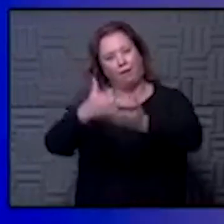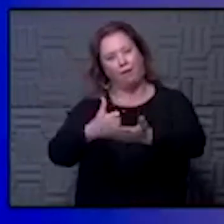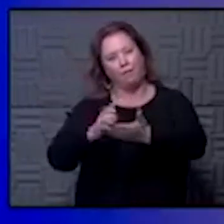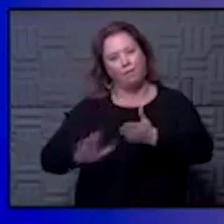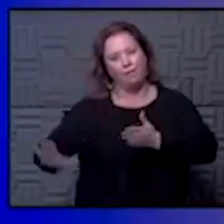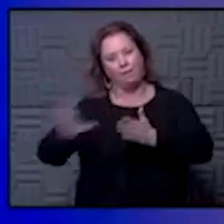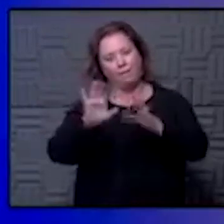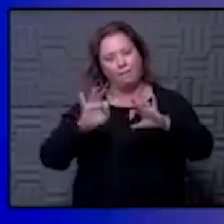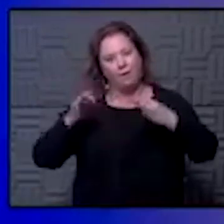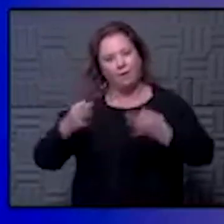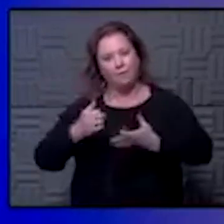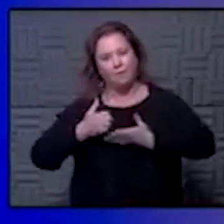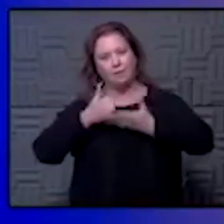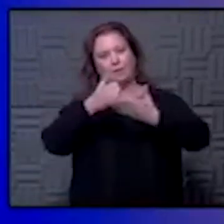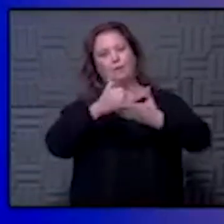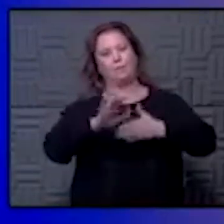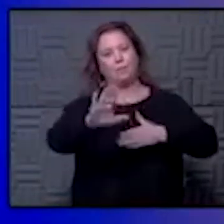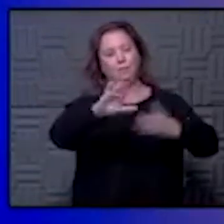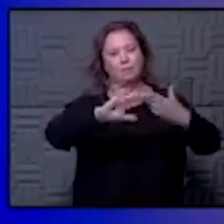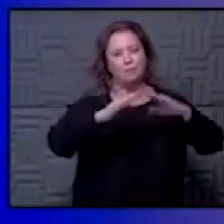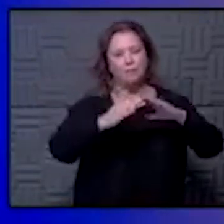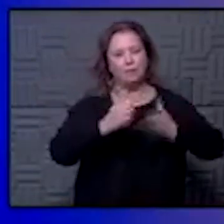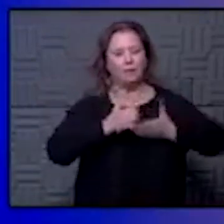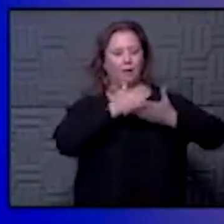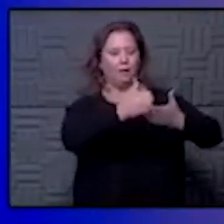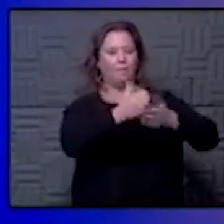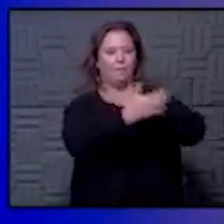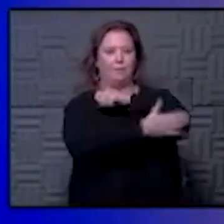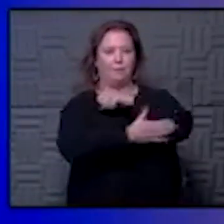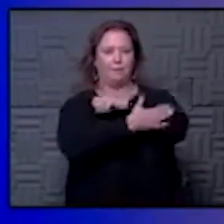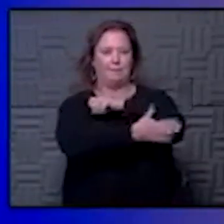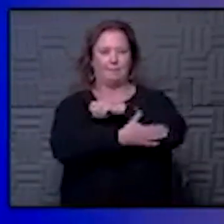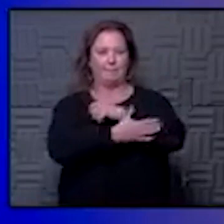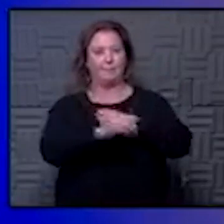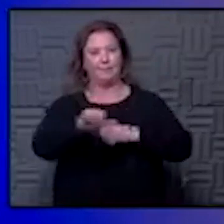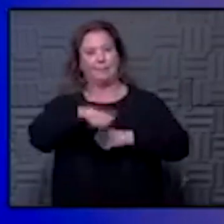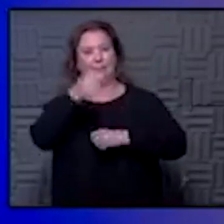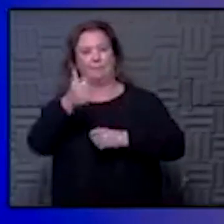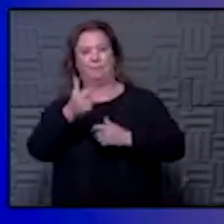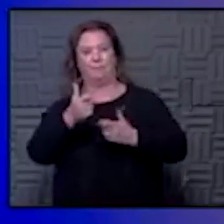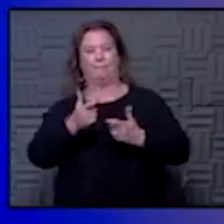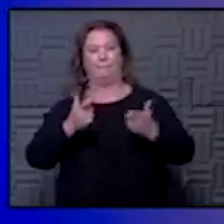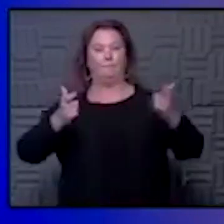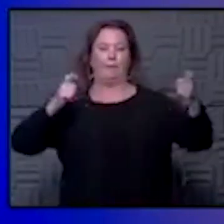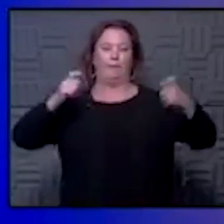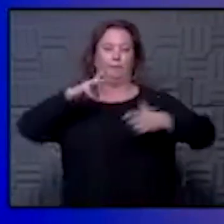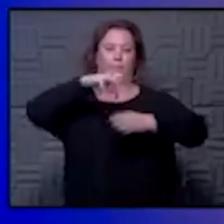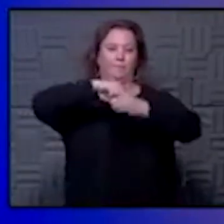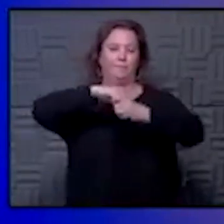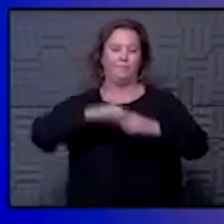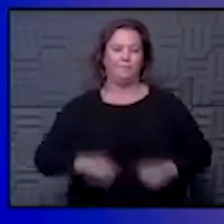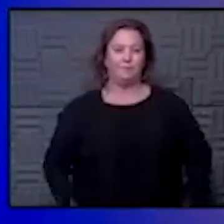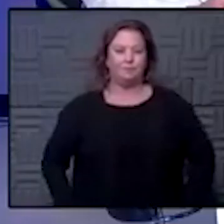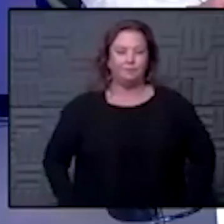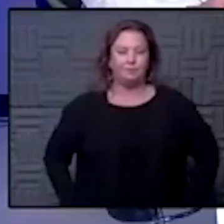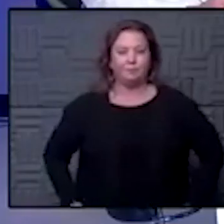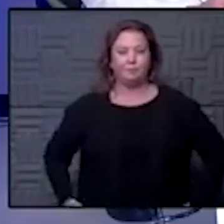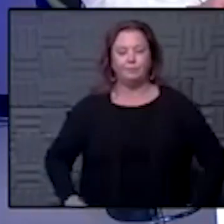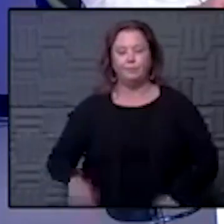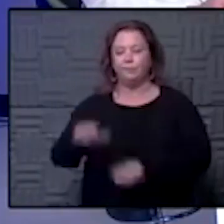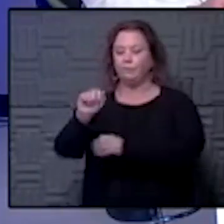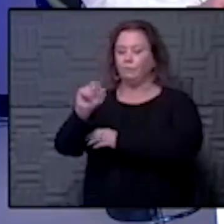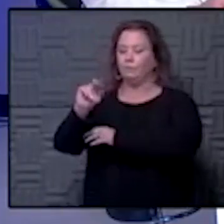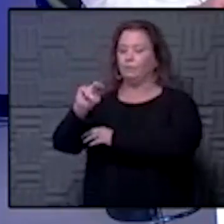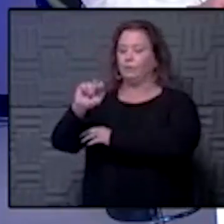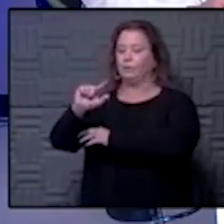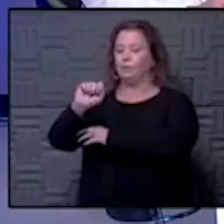their families, to help their community, to help the country. So I think that's another big driver of a lot of this as well. Angela wants